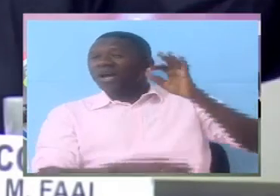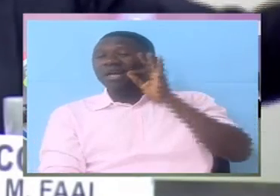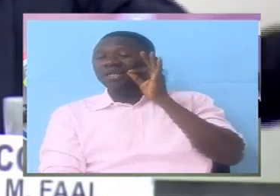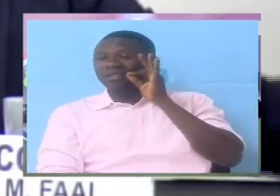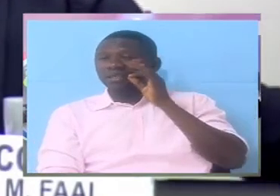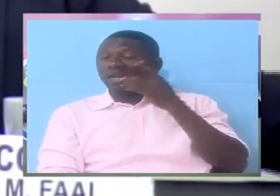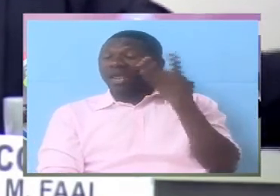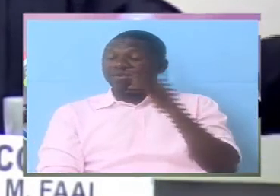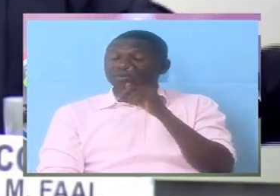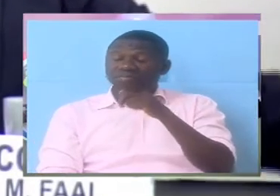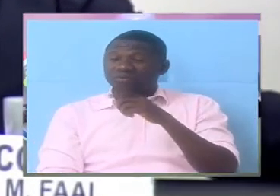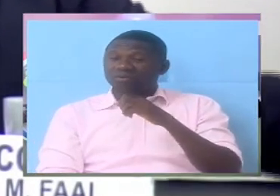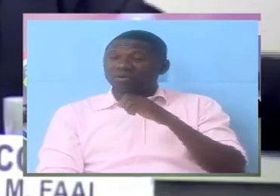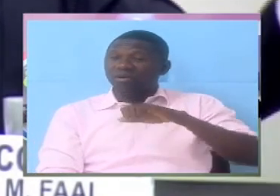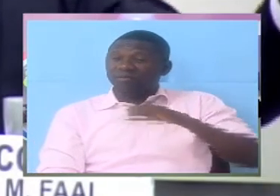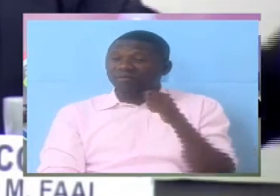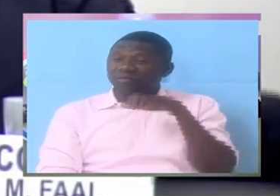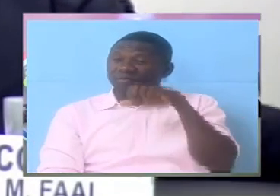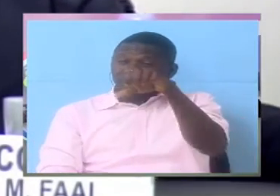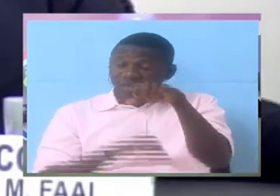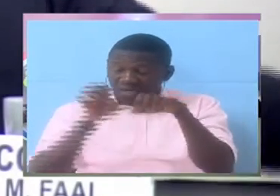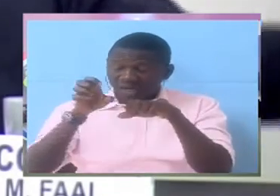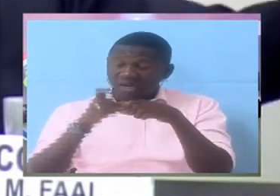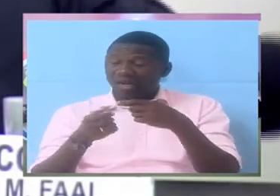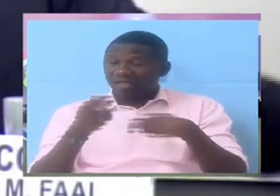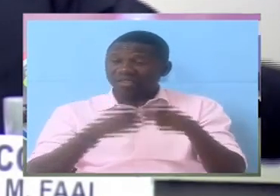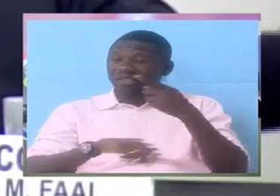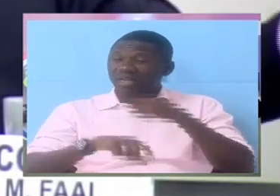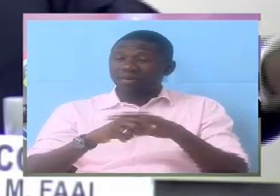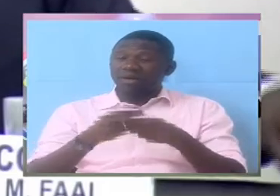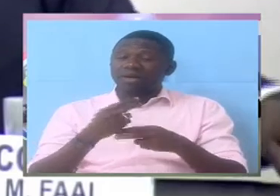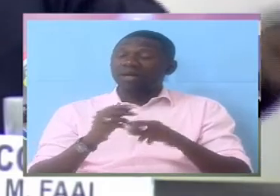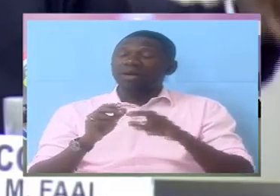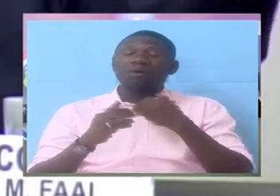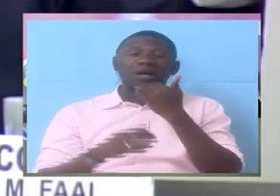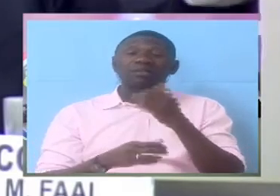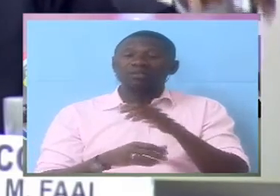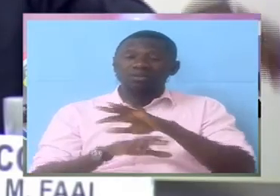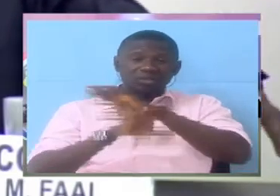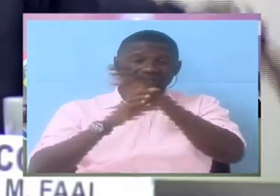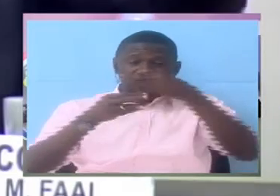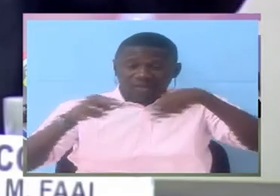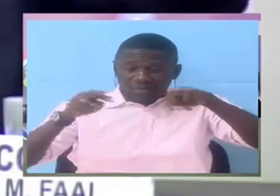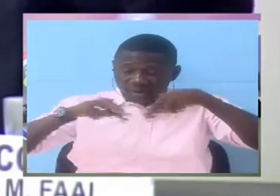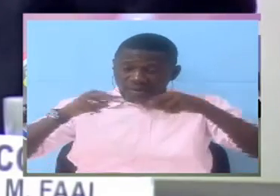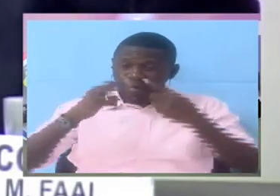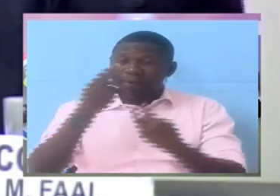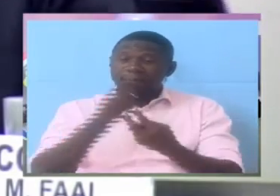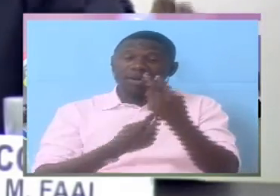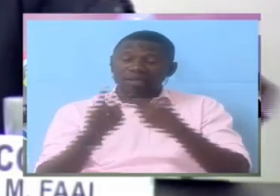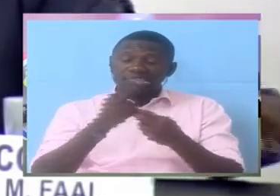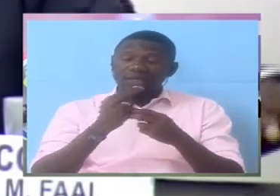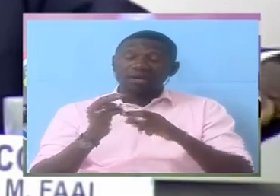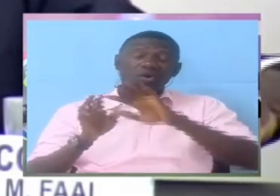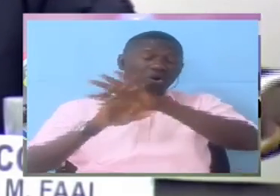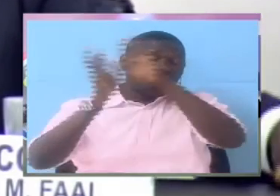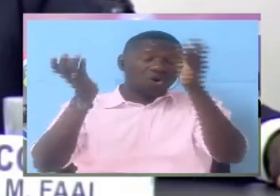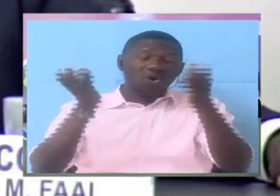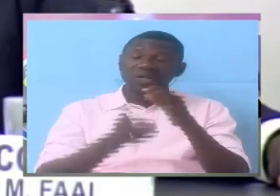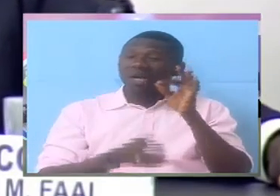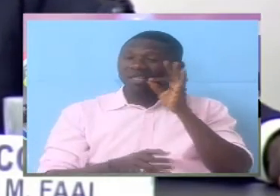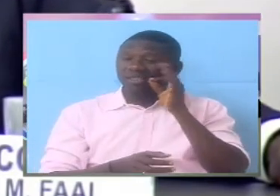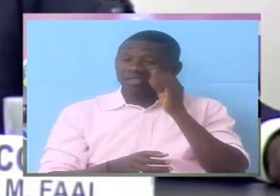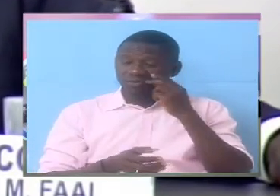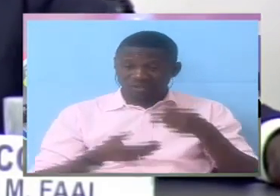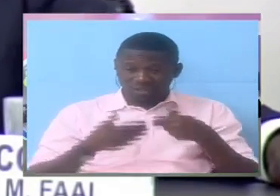around, I would ask that the tape be played again, and all the instances where you have given an answer would be